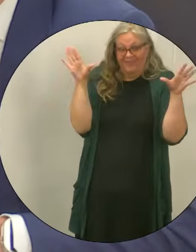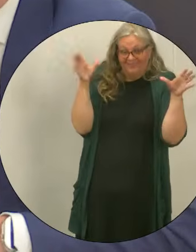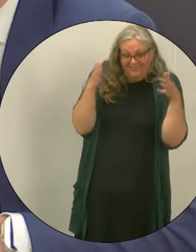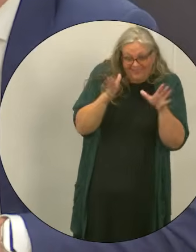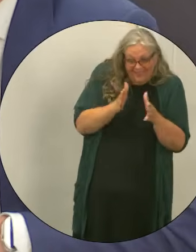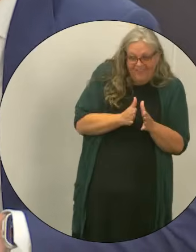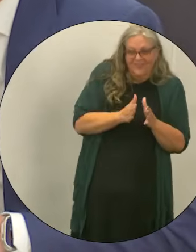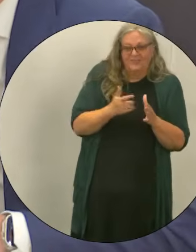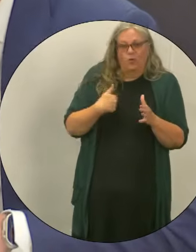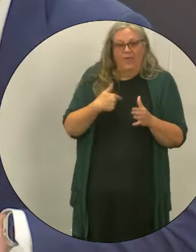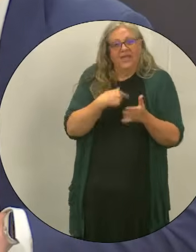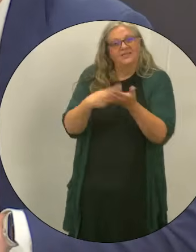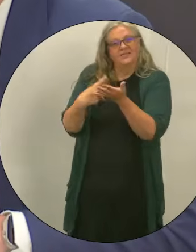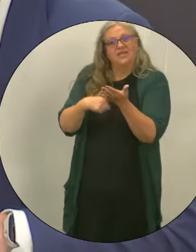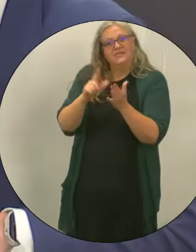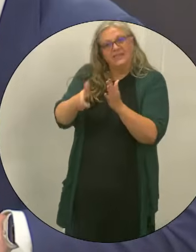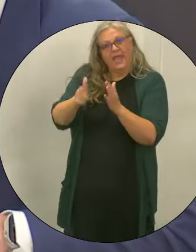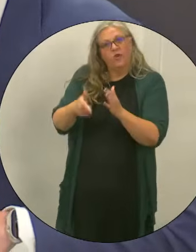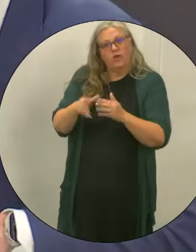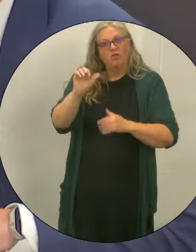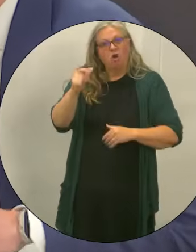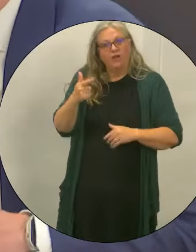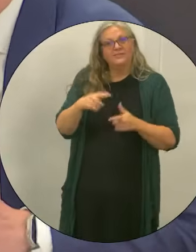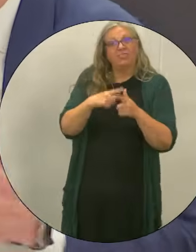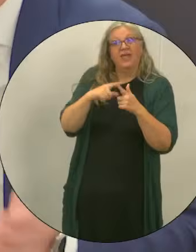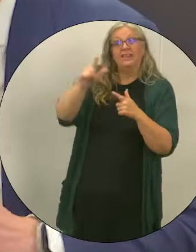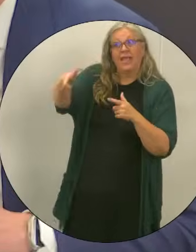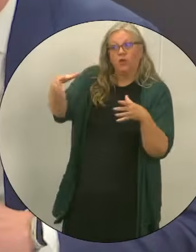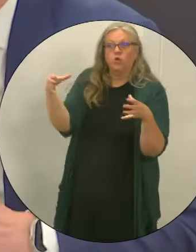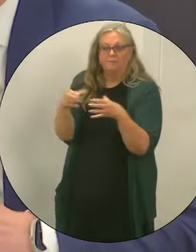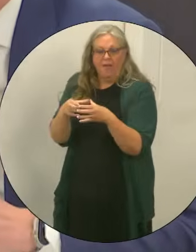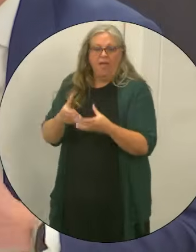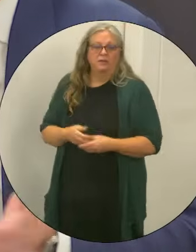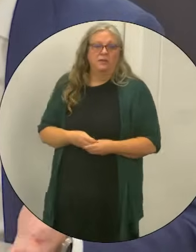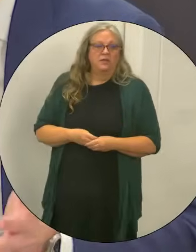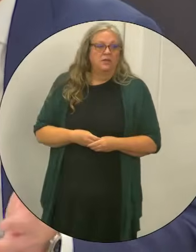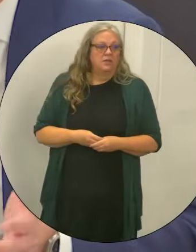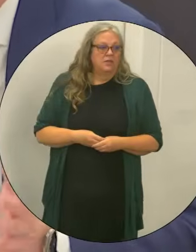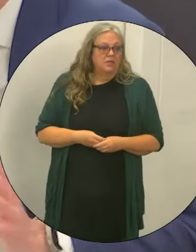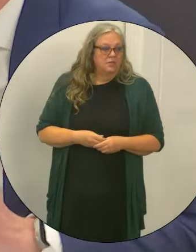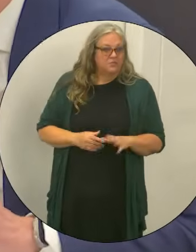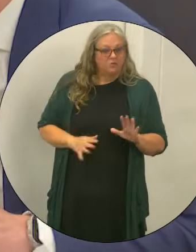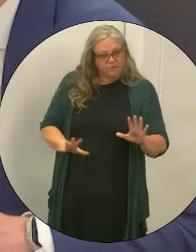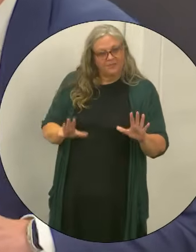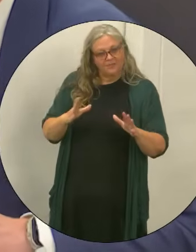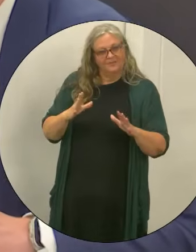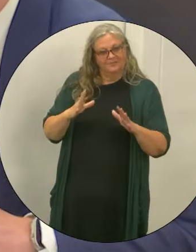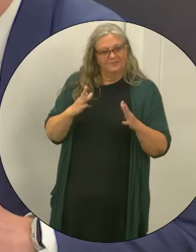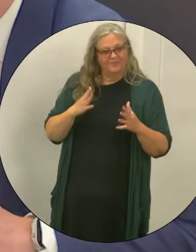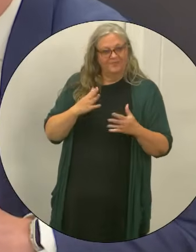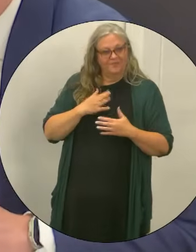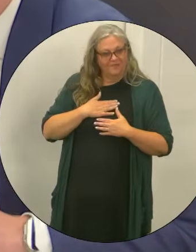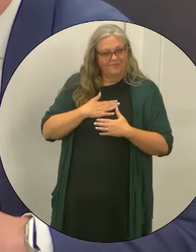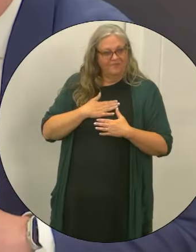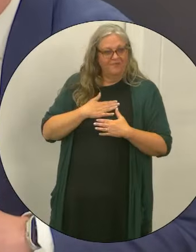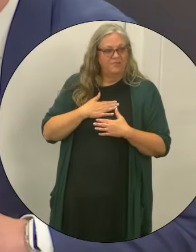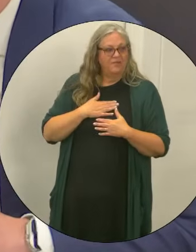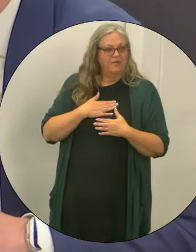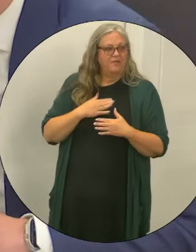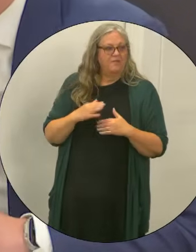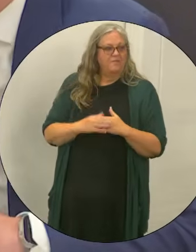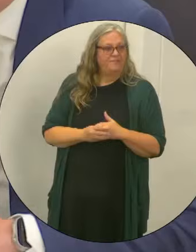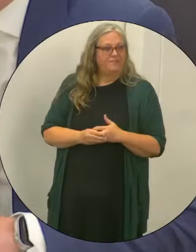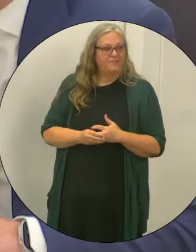conversations later on in August, and then you can combine them. So just take a little solace in knowing that. But I'll also say